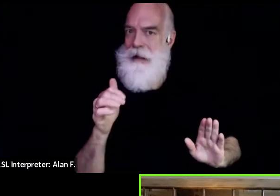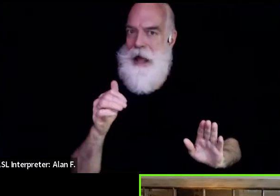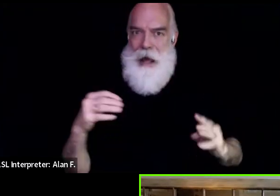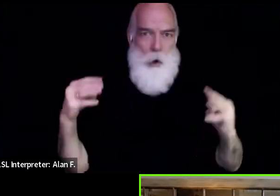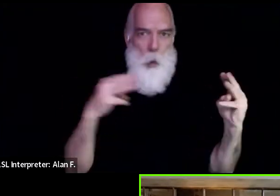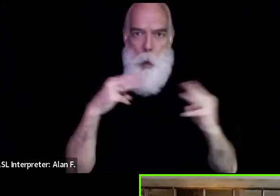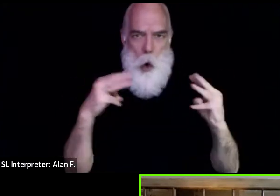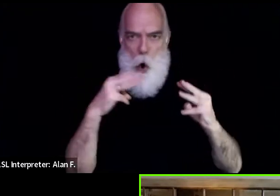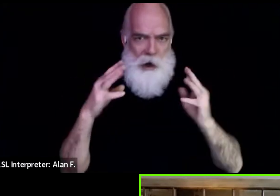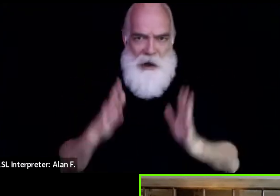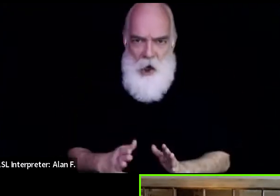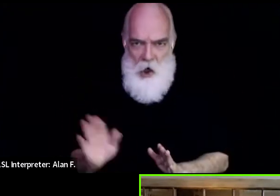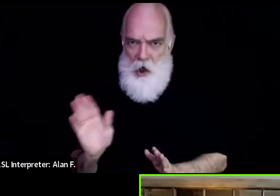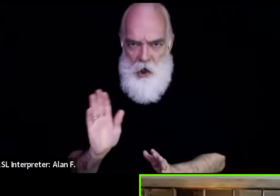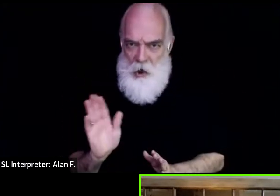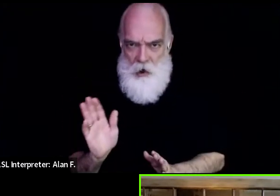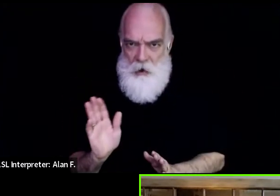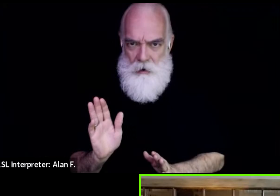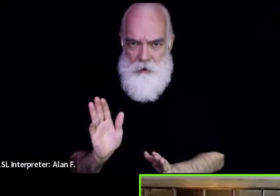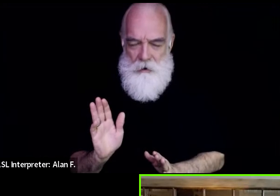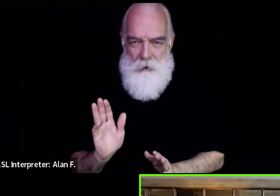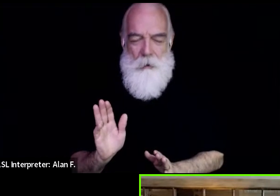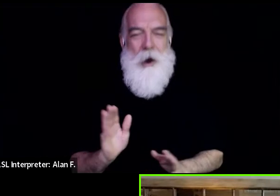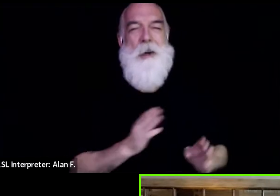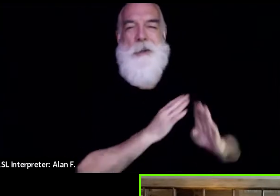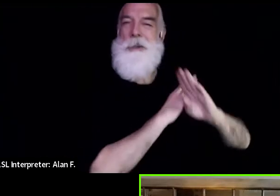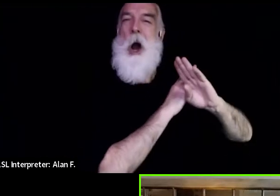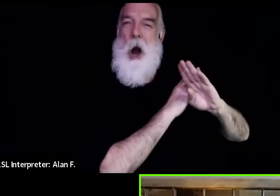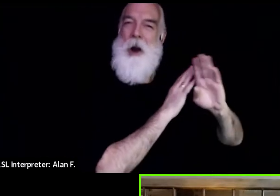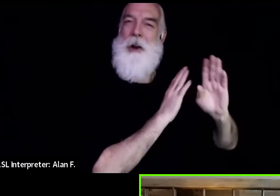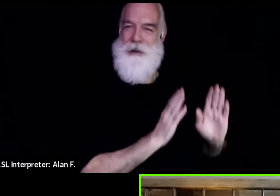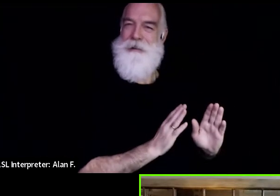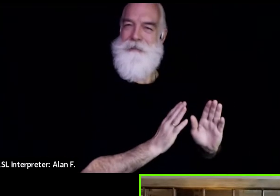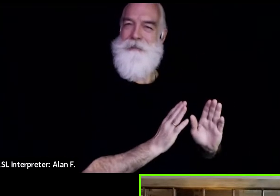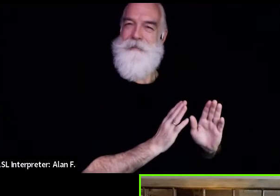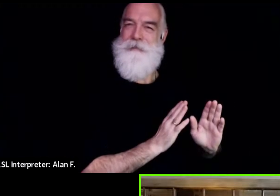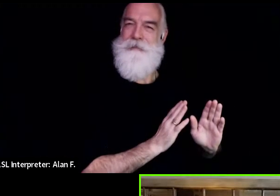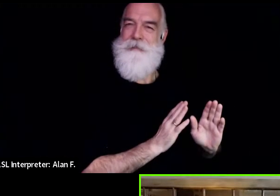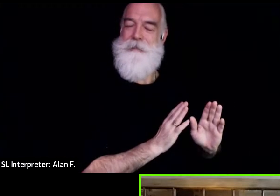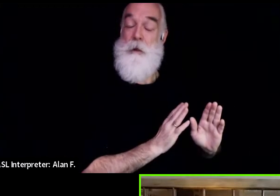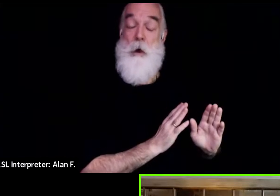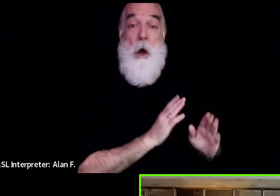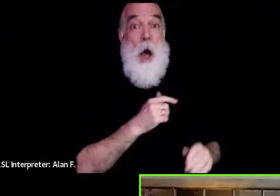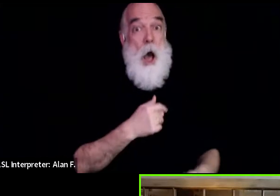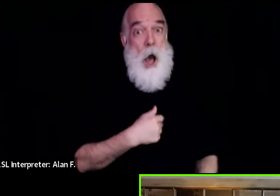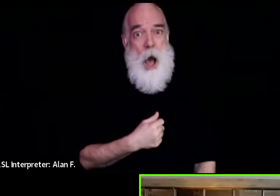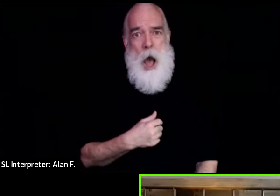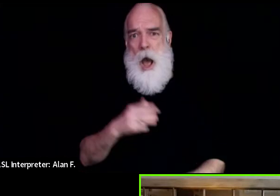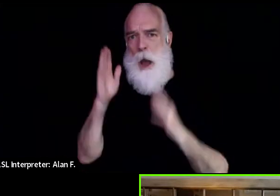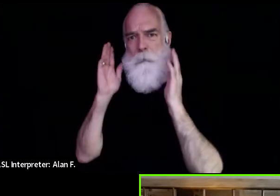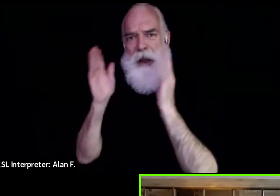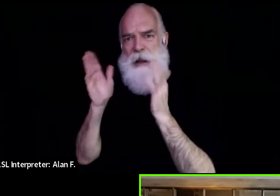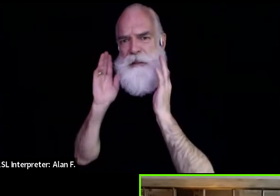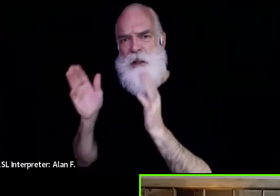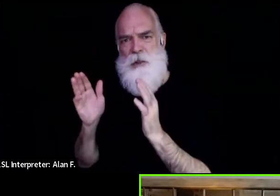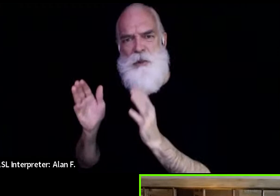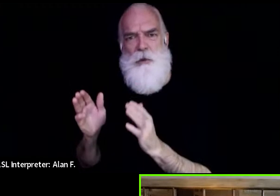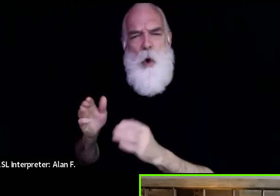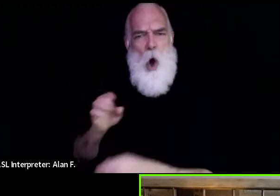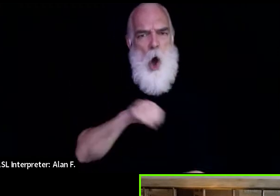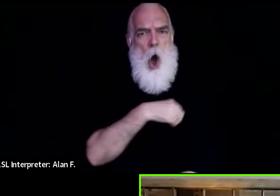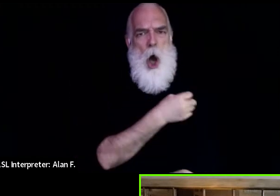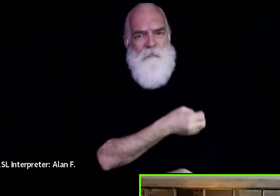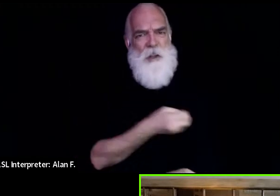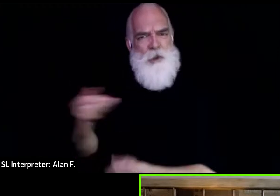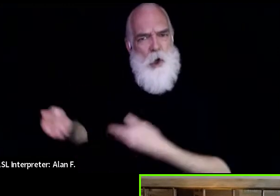And when I look at the hiring of officers, when I look at all of the other tools